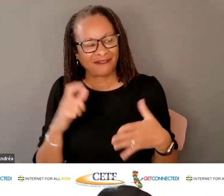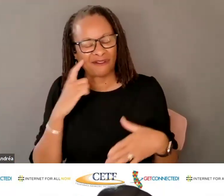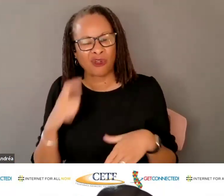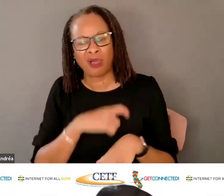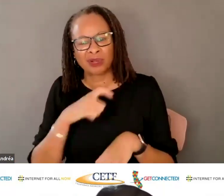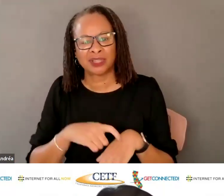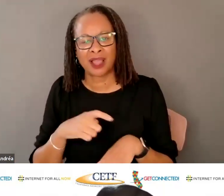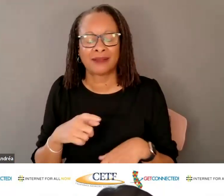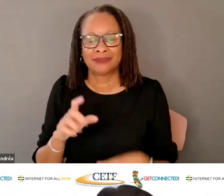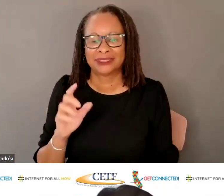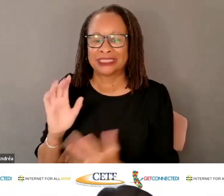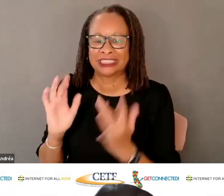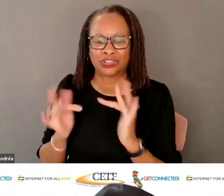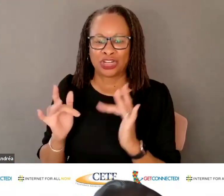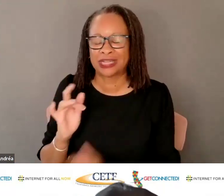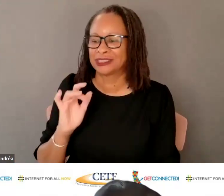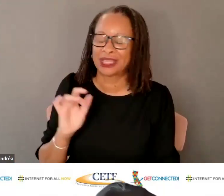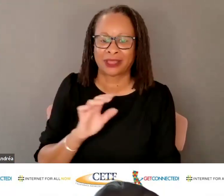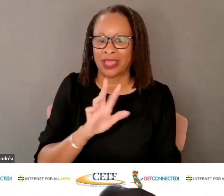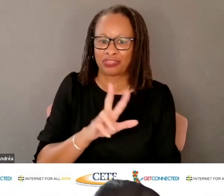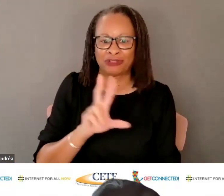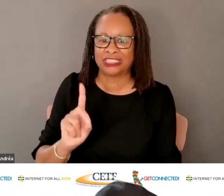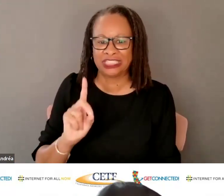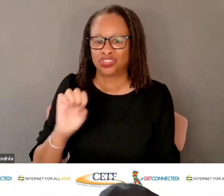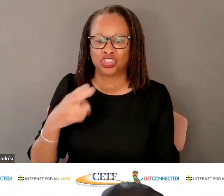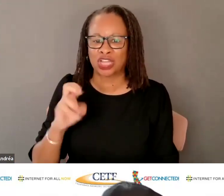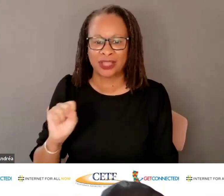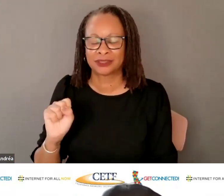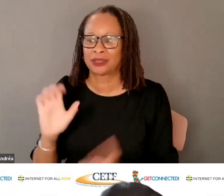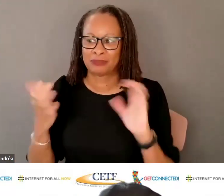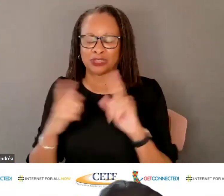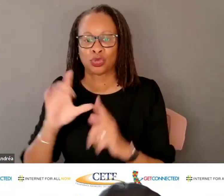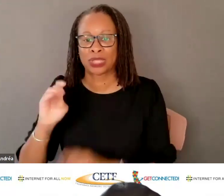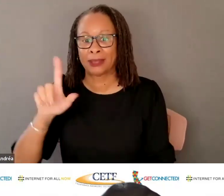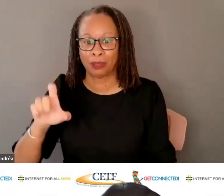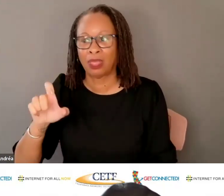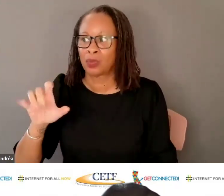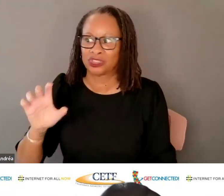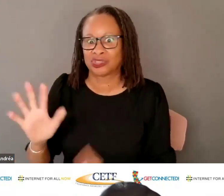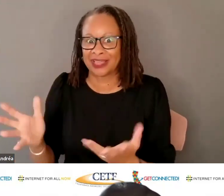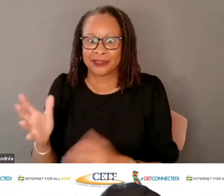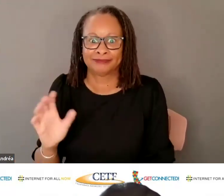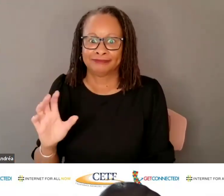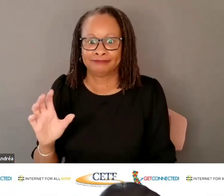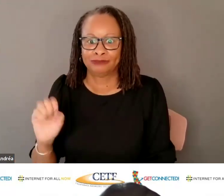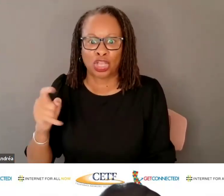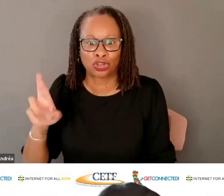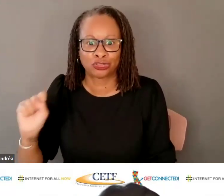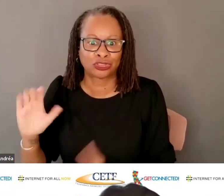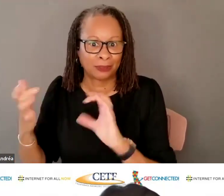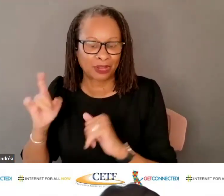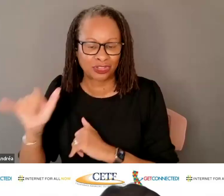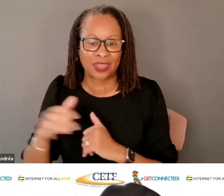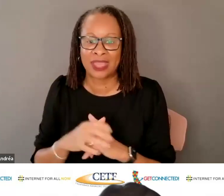is three-dimensional chess compared to cable, which was kind of checkers. Right. And no one ever talks about the public benefits from this incredibly